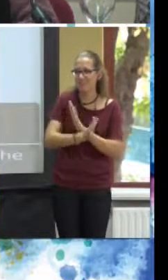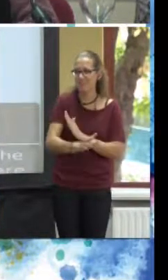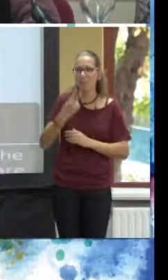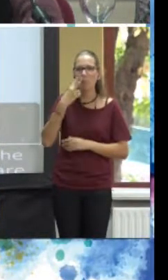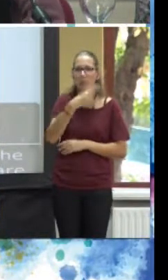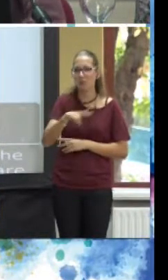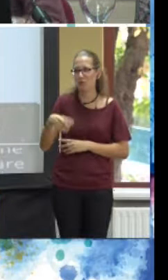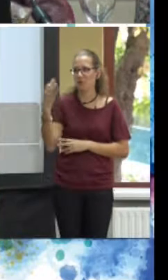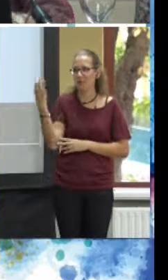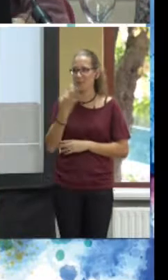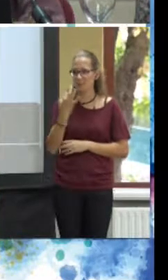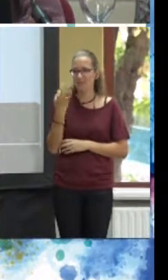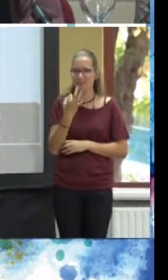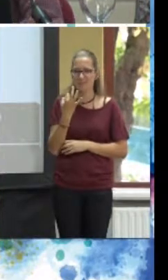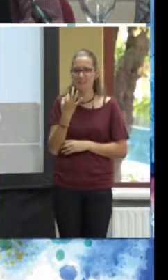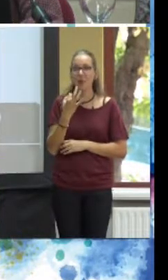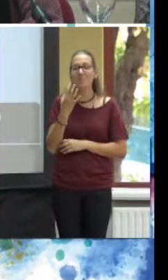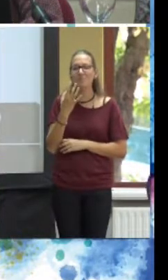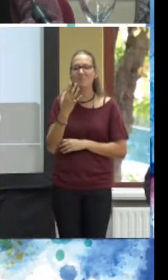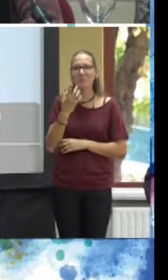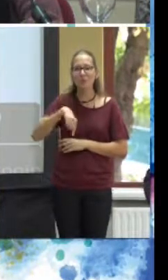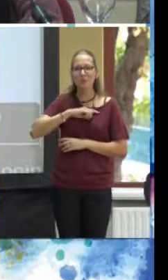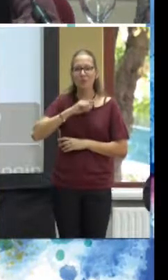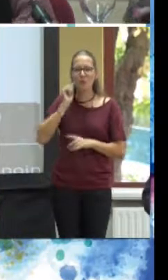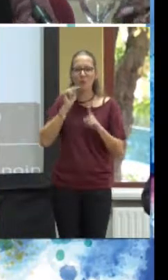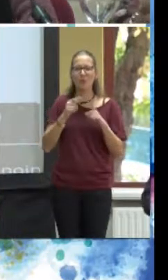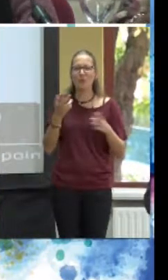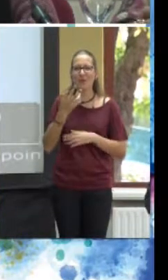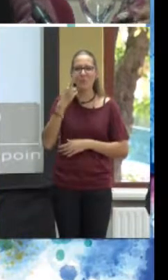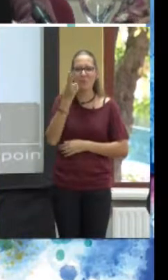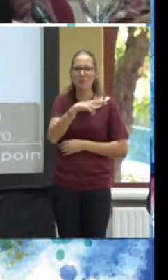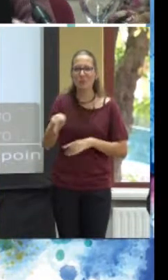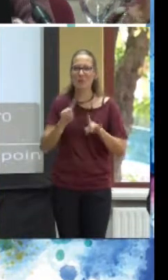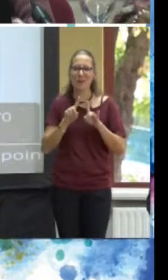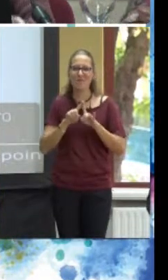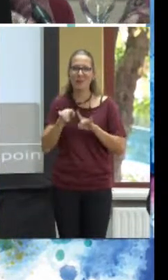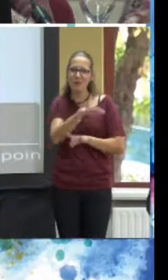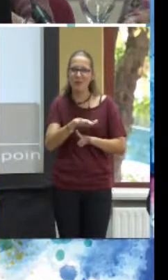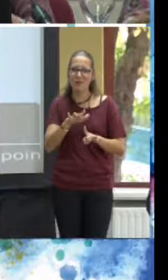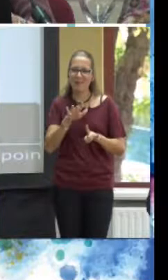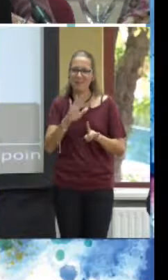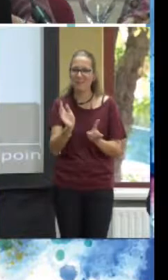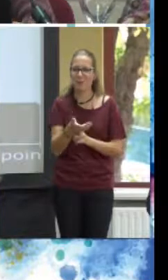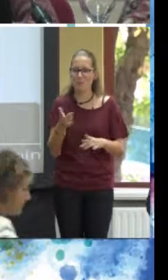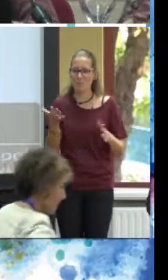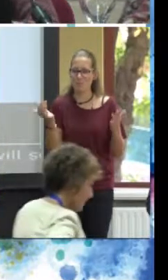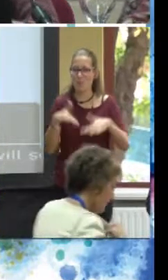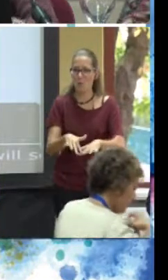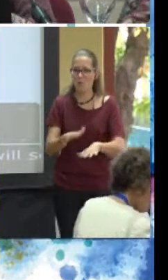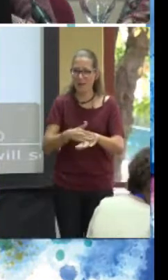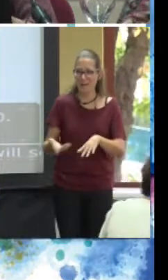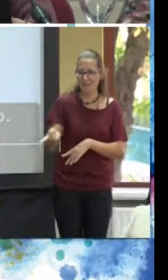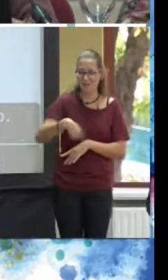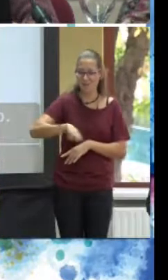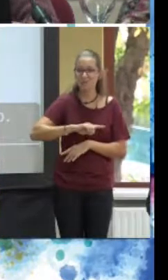meeting point for everyone. And we will see how has this been organized. It is important to see how the